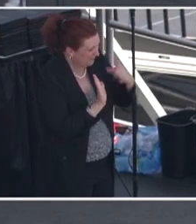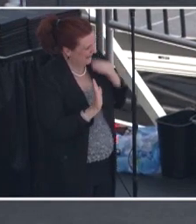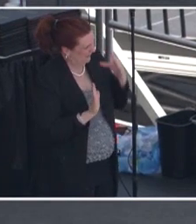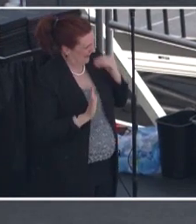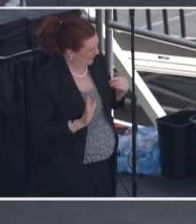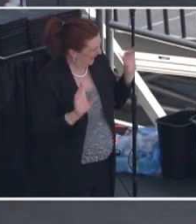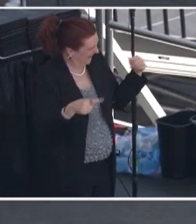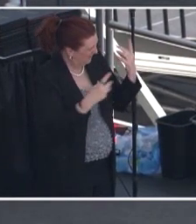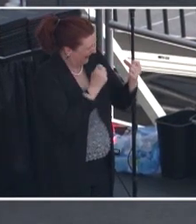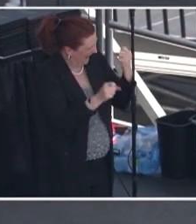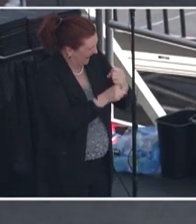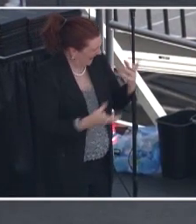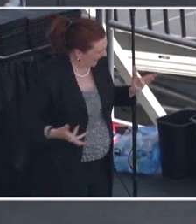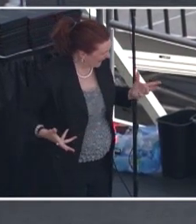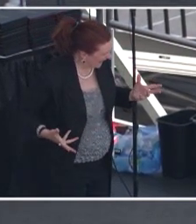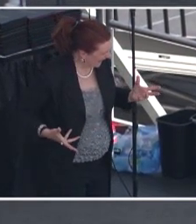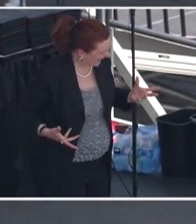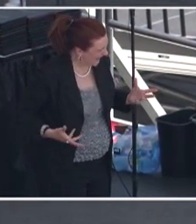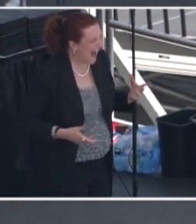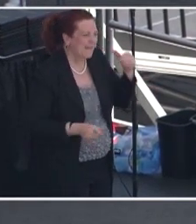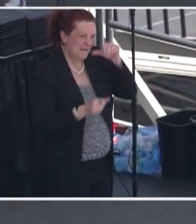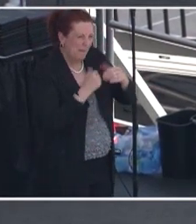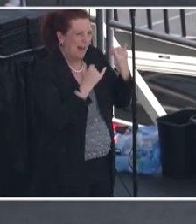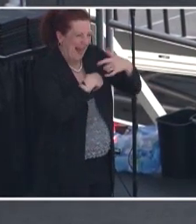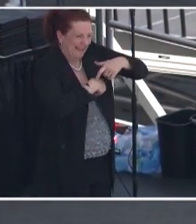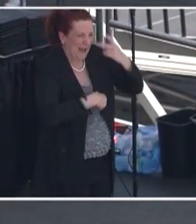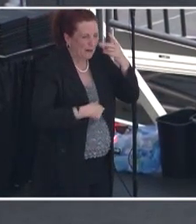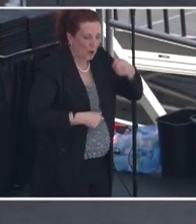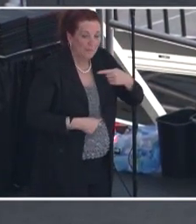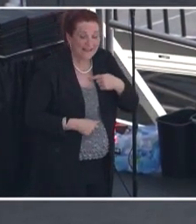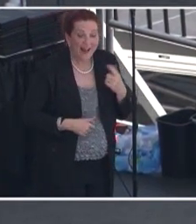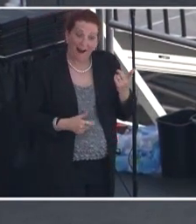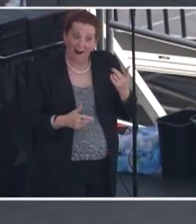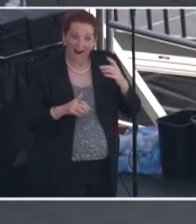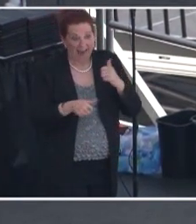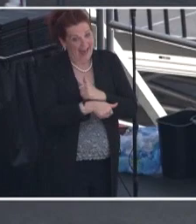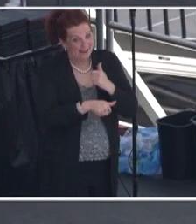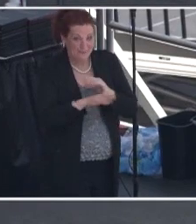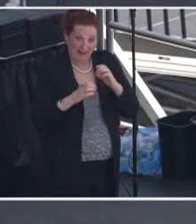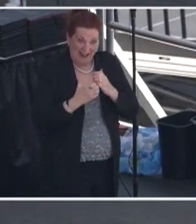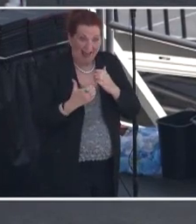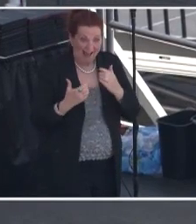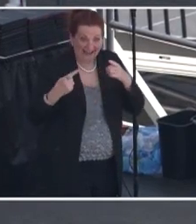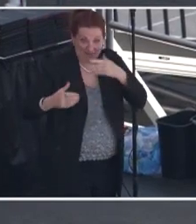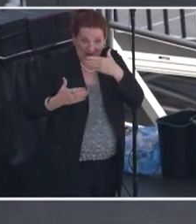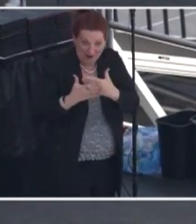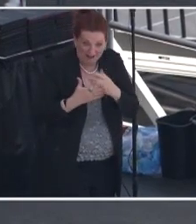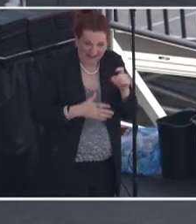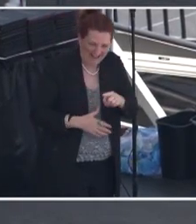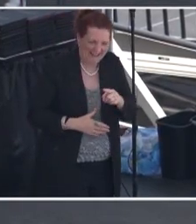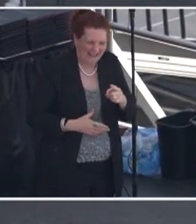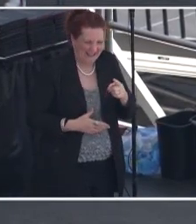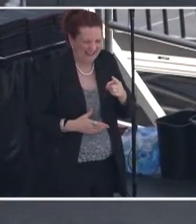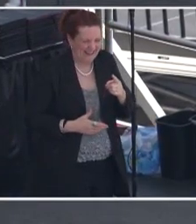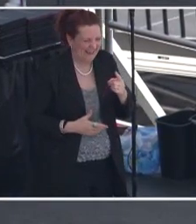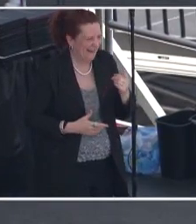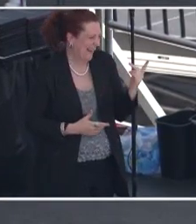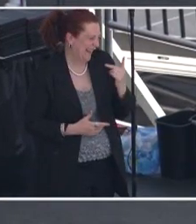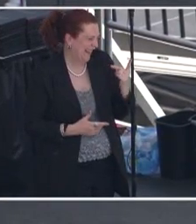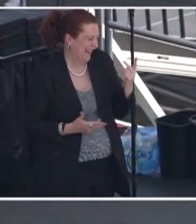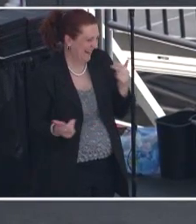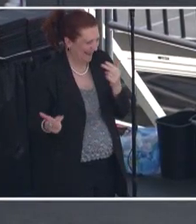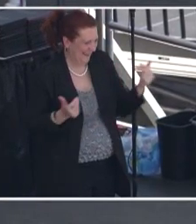me, "How's algebra?" And we both laughed. Another thing, we spoke